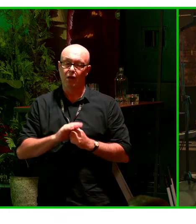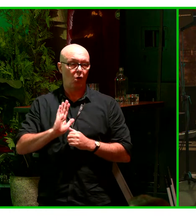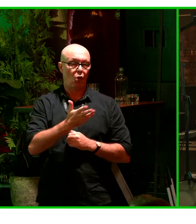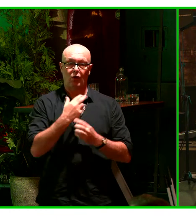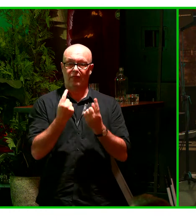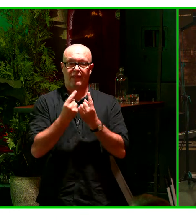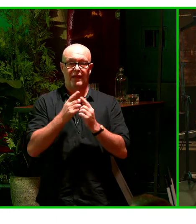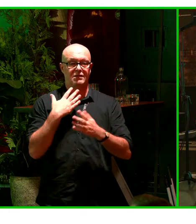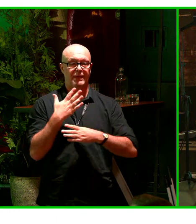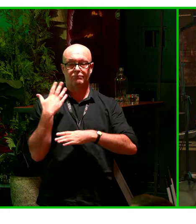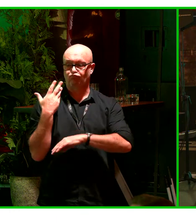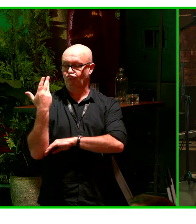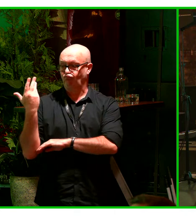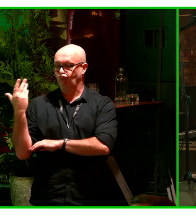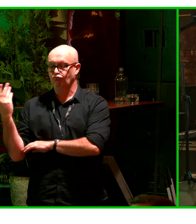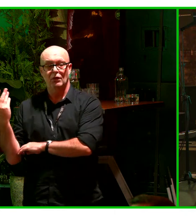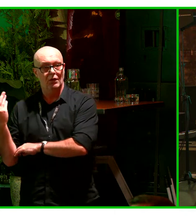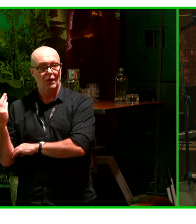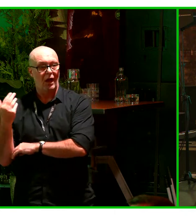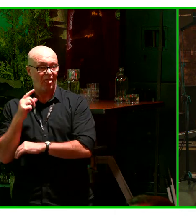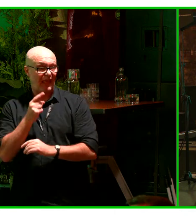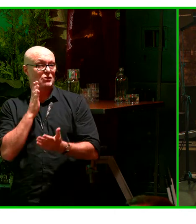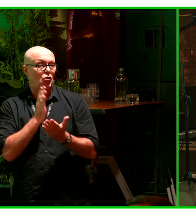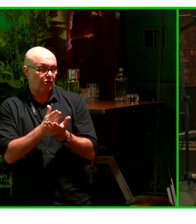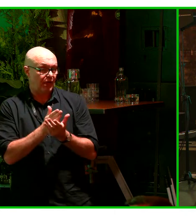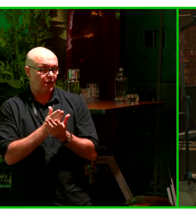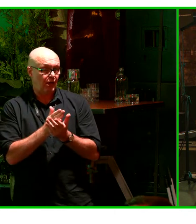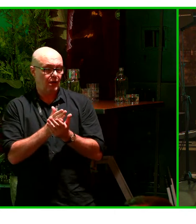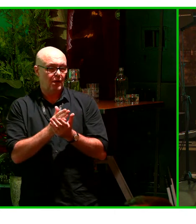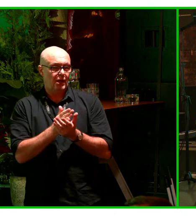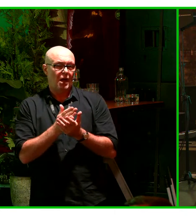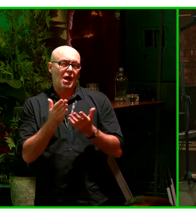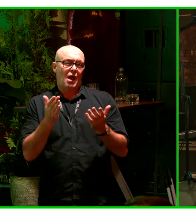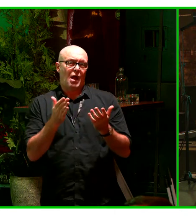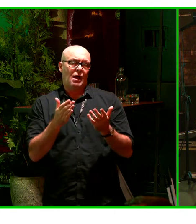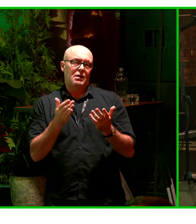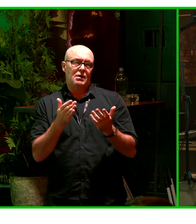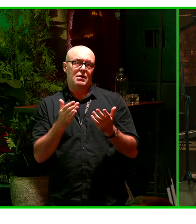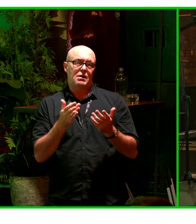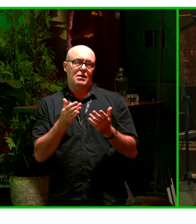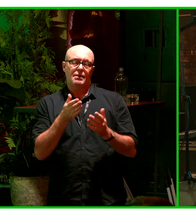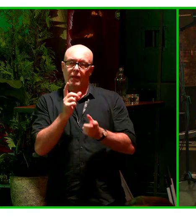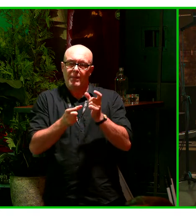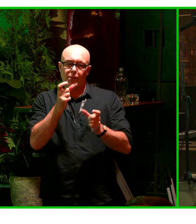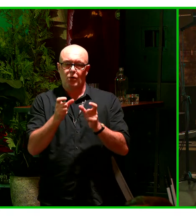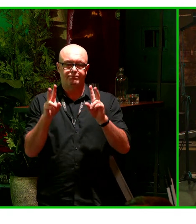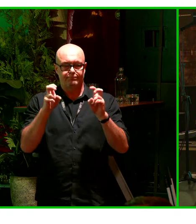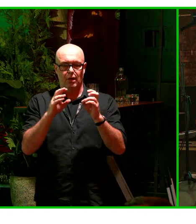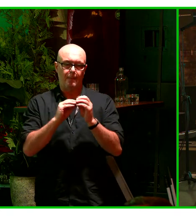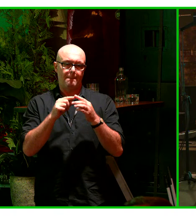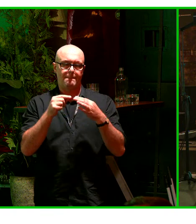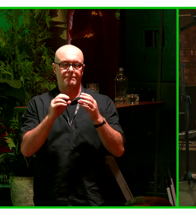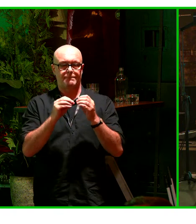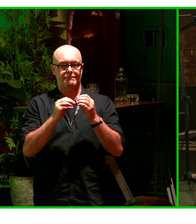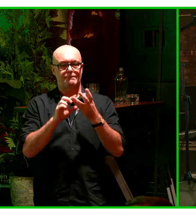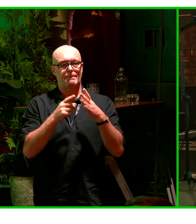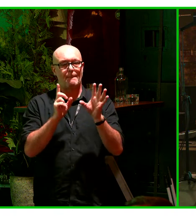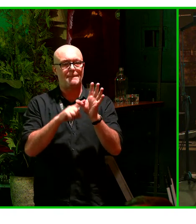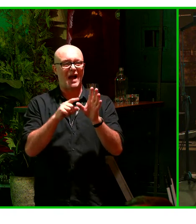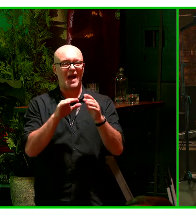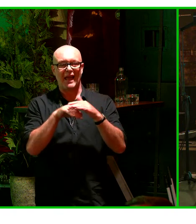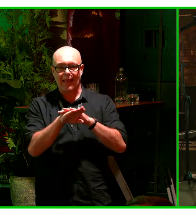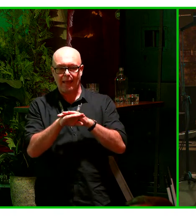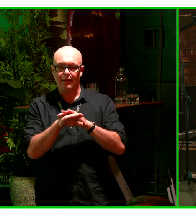heard about make it real for people. Buy-in was the word I heard Richard use, and I think it's the right word. It's about